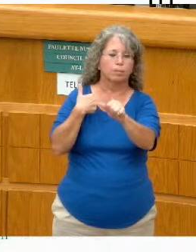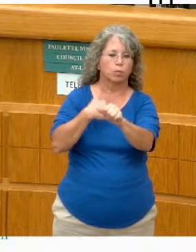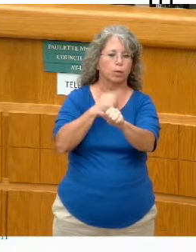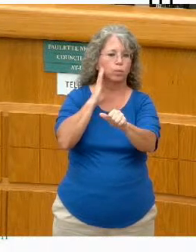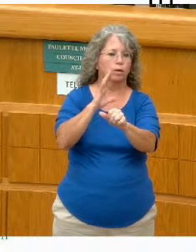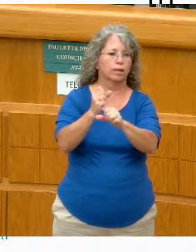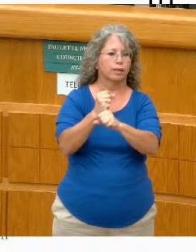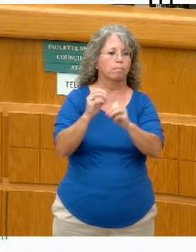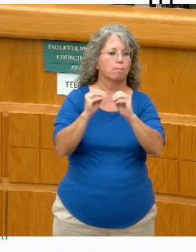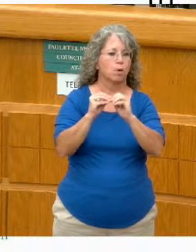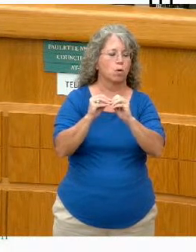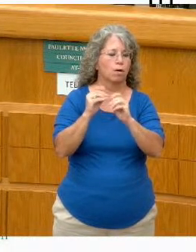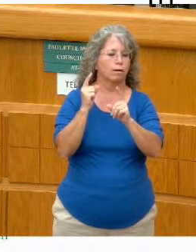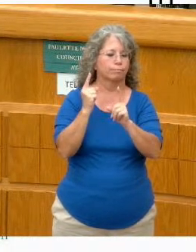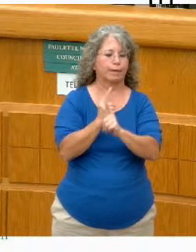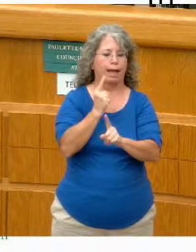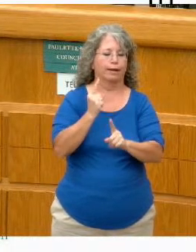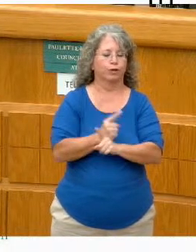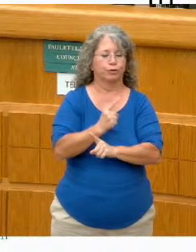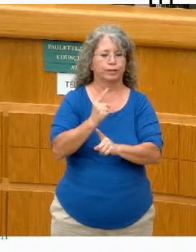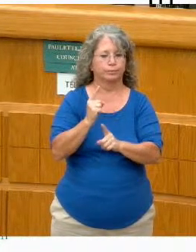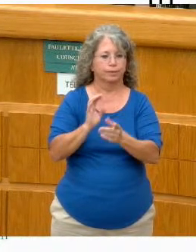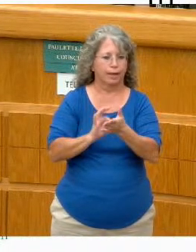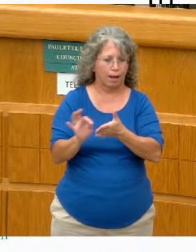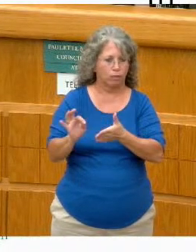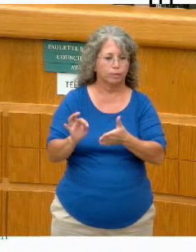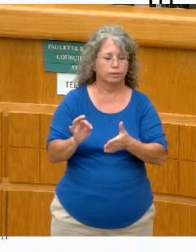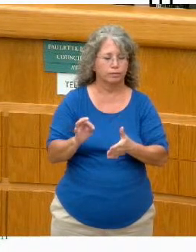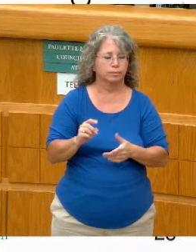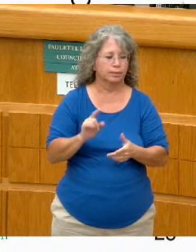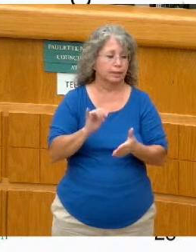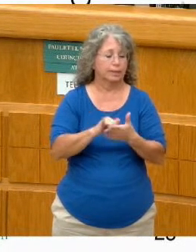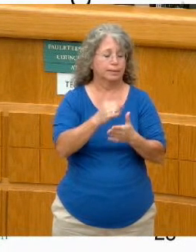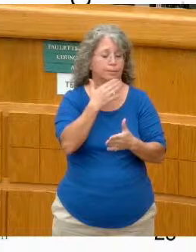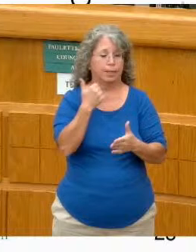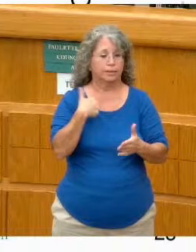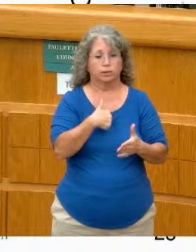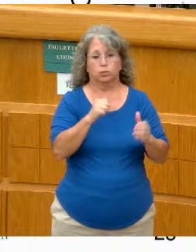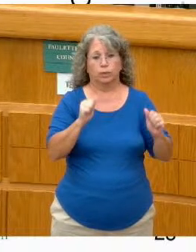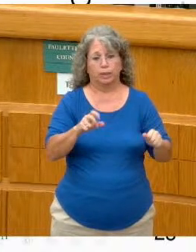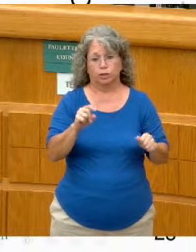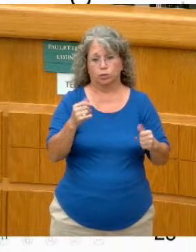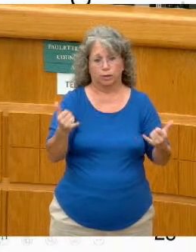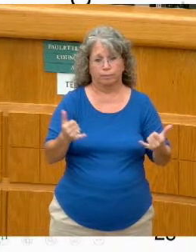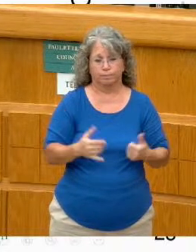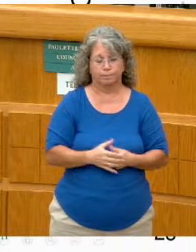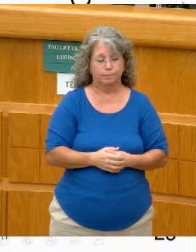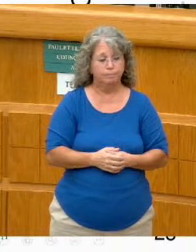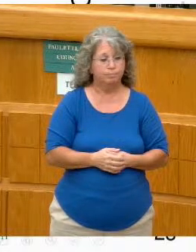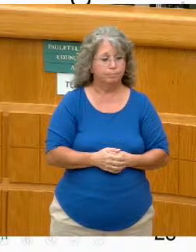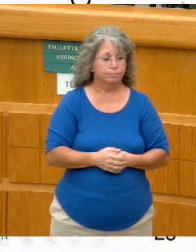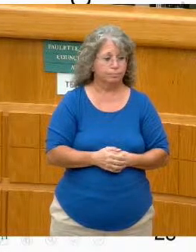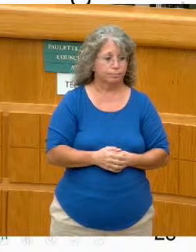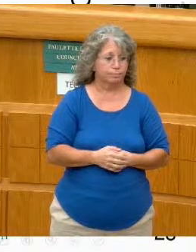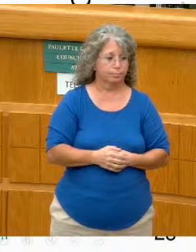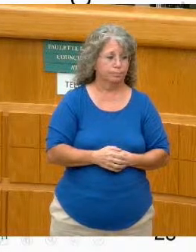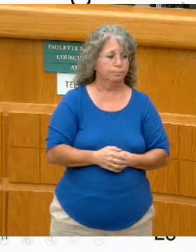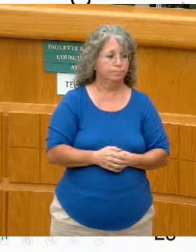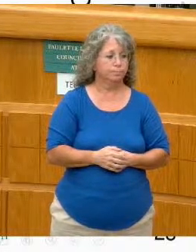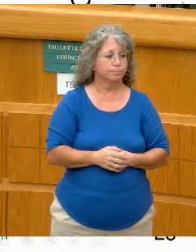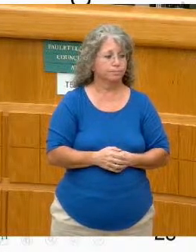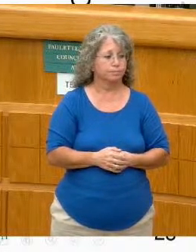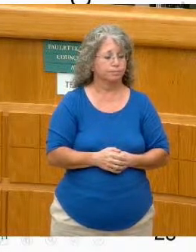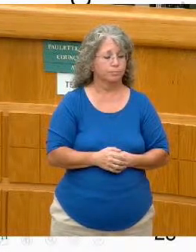whole state. But this is the best that we can do right now. In terms of the number of new cases, that same scenario applies.